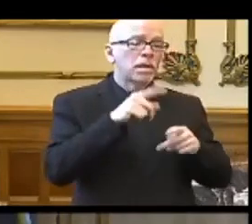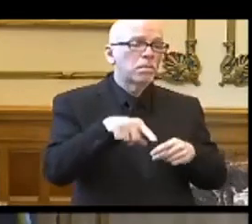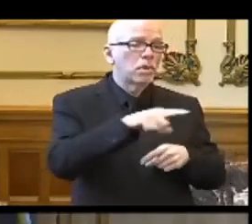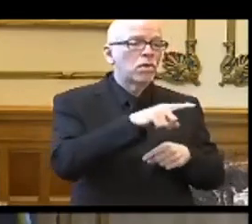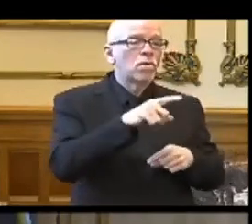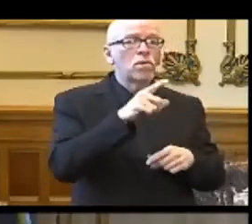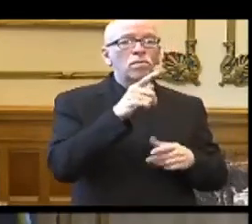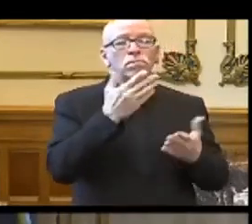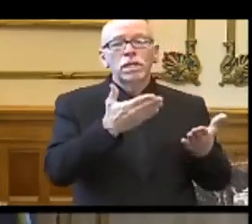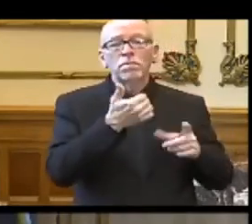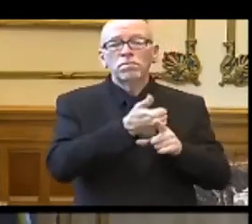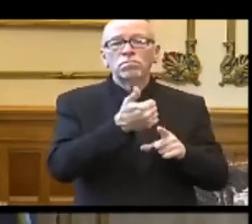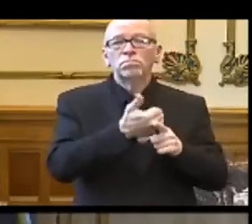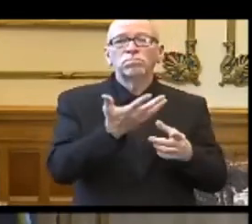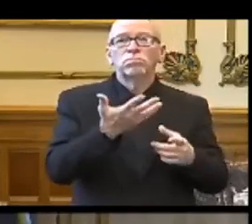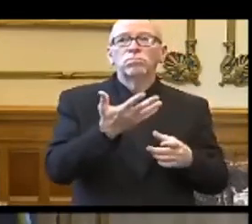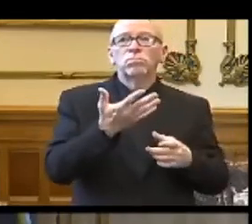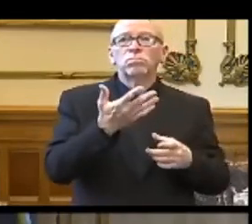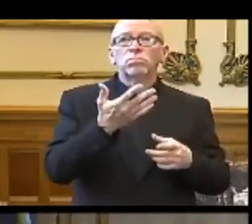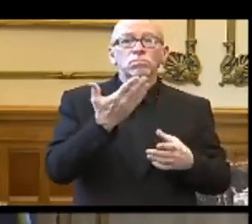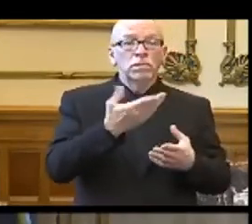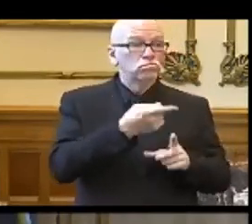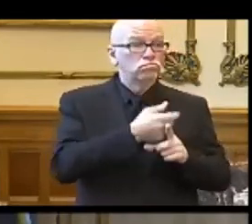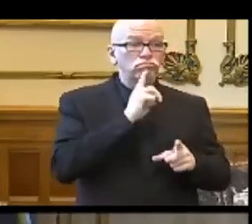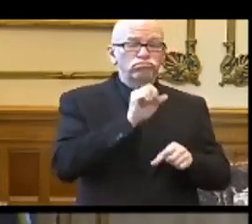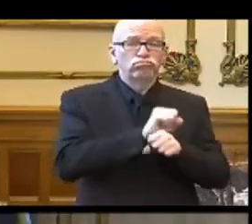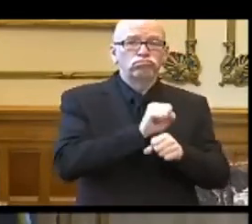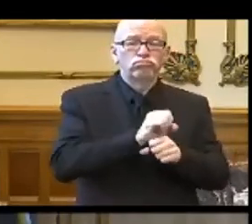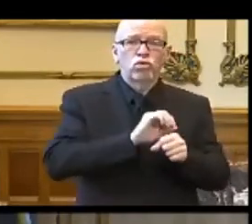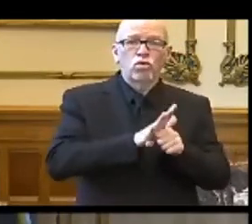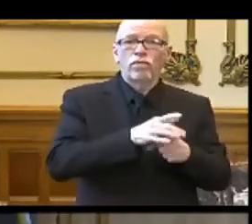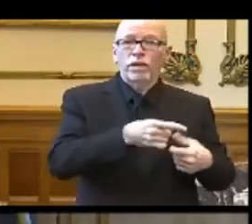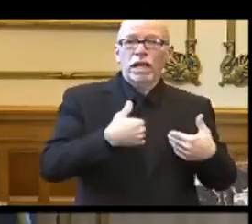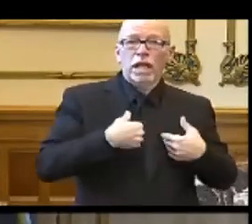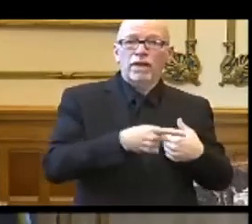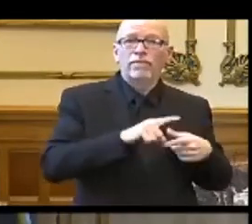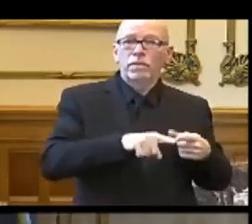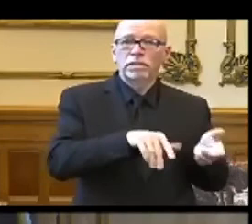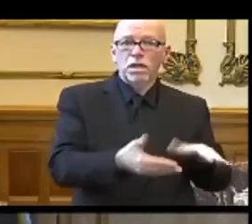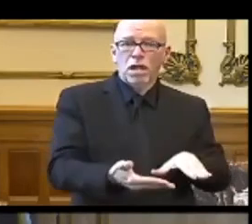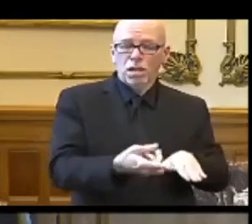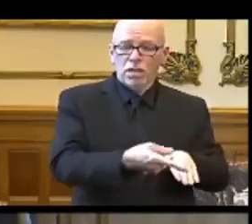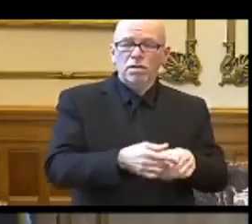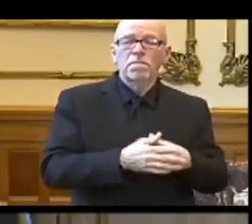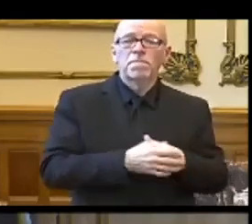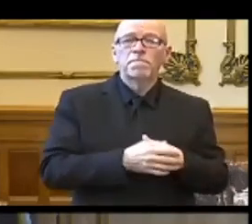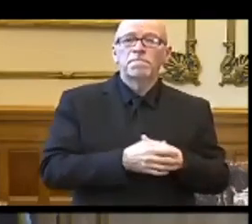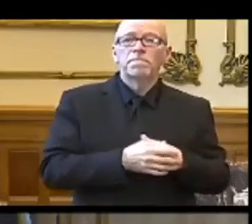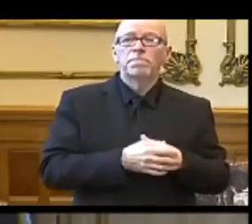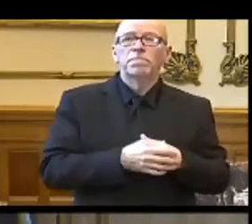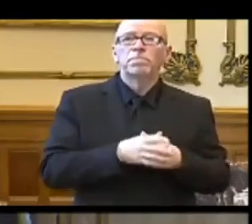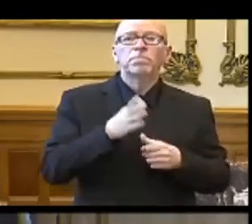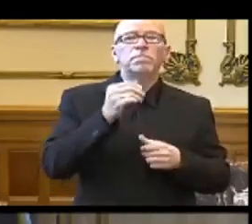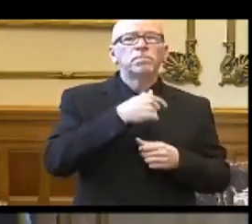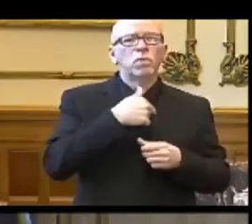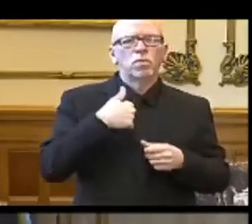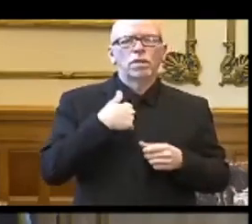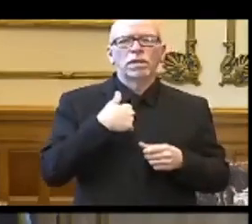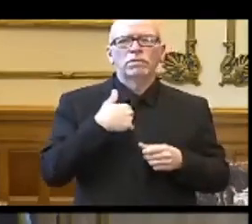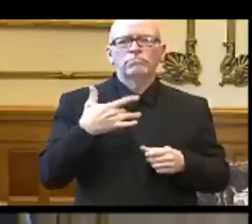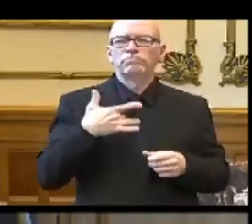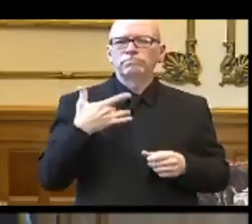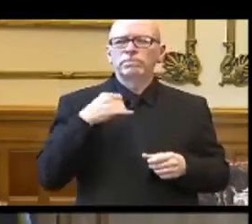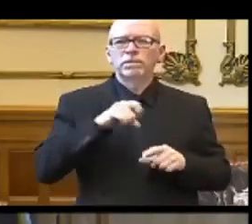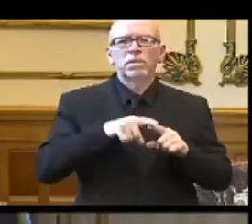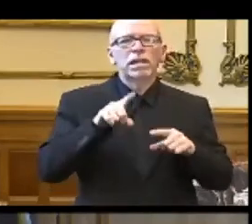occasionally will absolutely be a COVID-19 individual that lost their life. And we're confident of that, but the